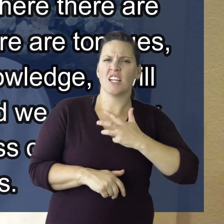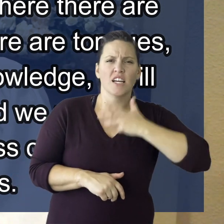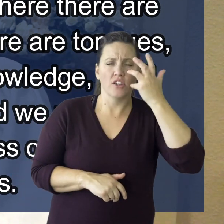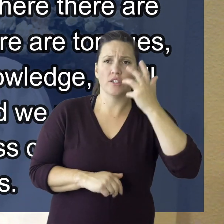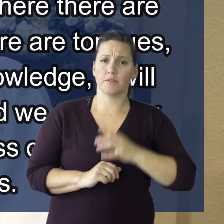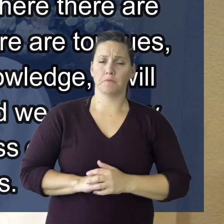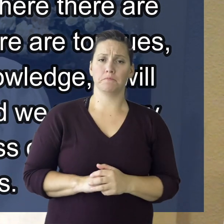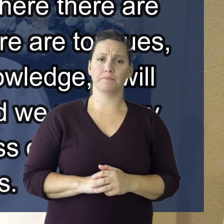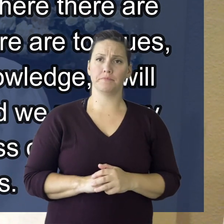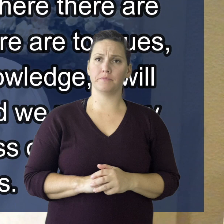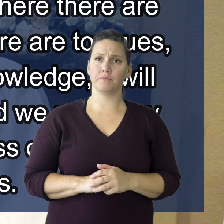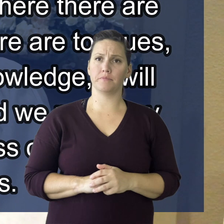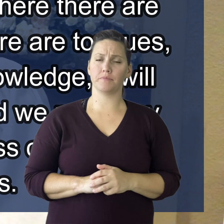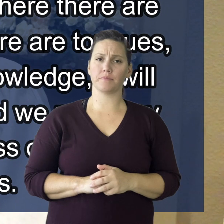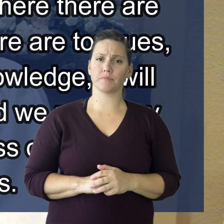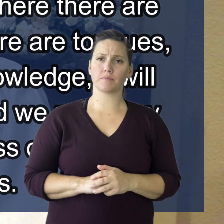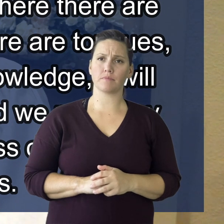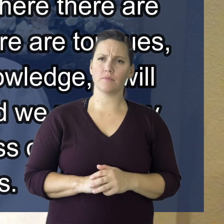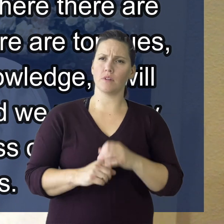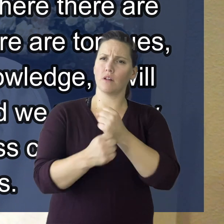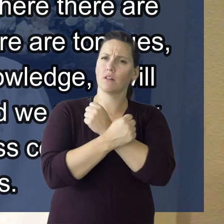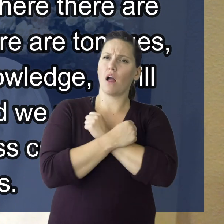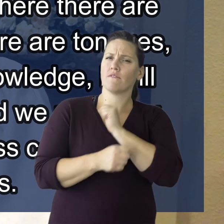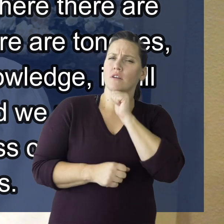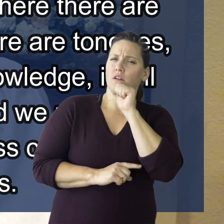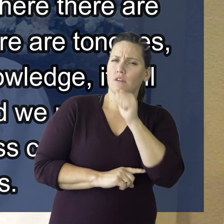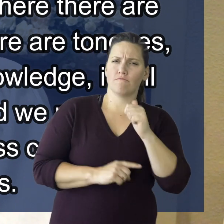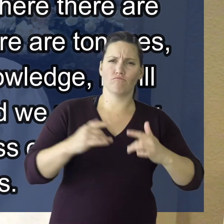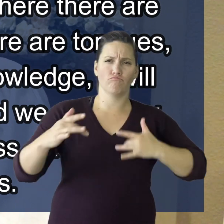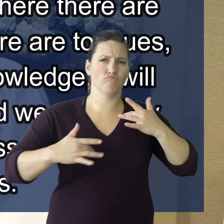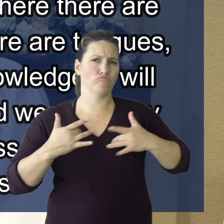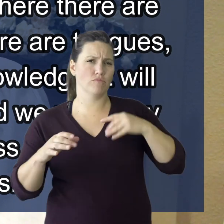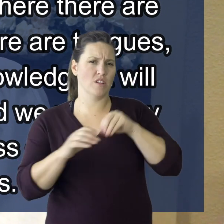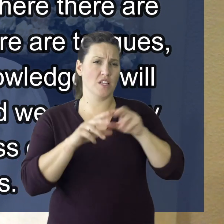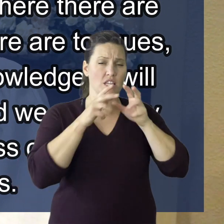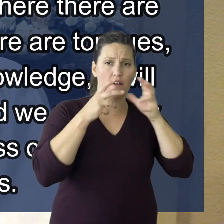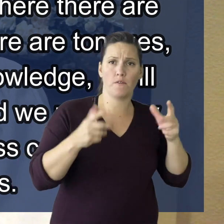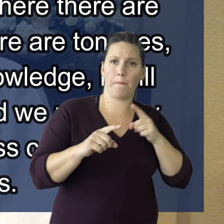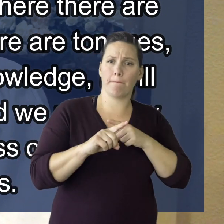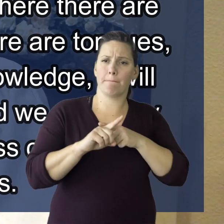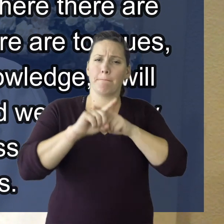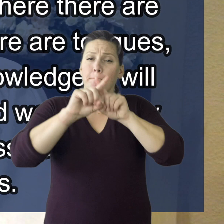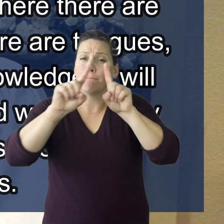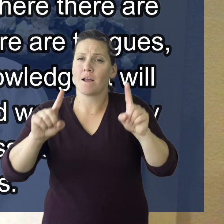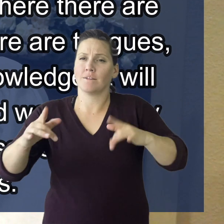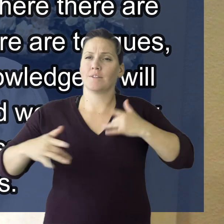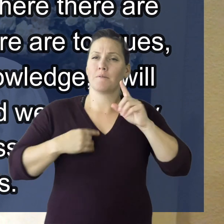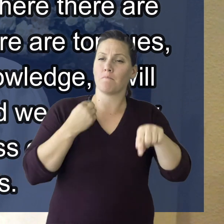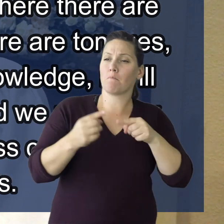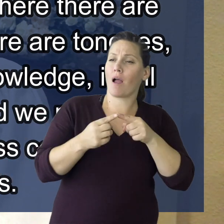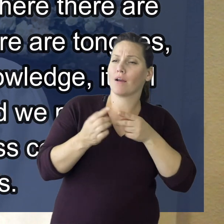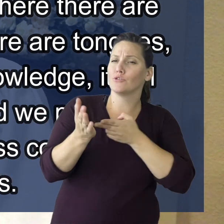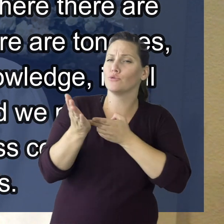angered. It keeps no record of wrongs. Love does not delight in evil, but rejoices with the truth. It